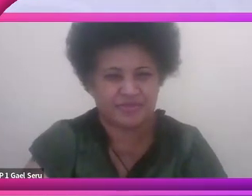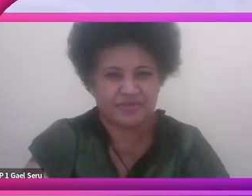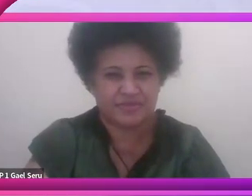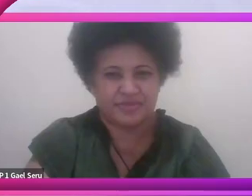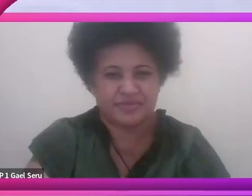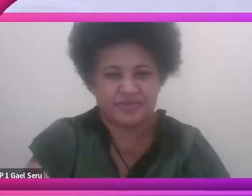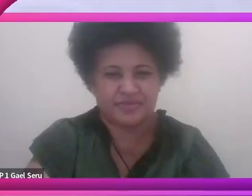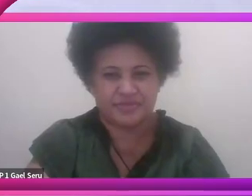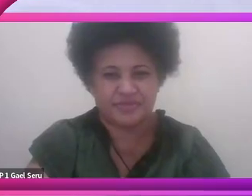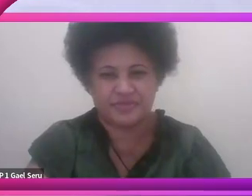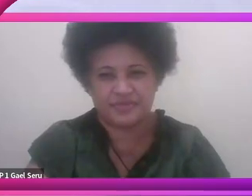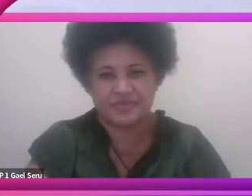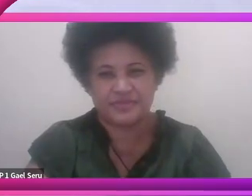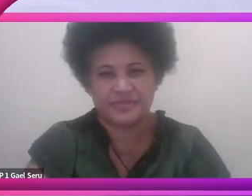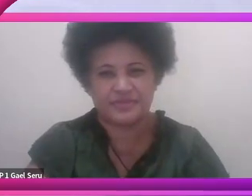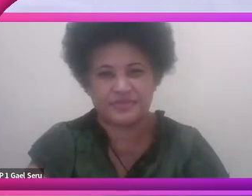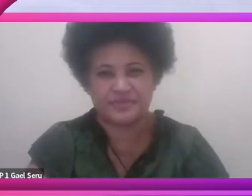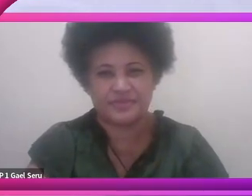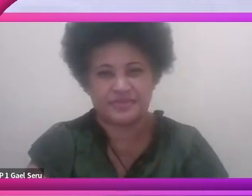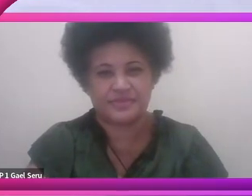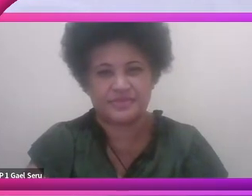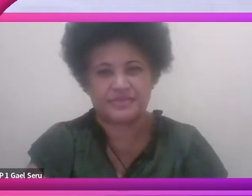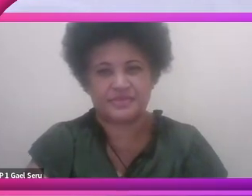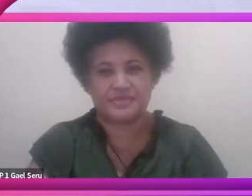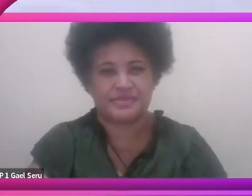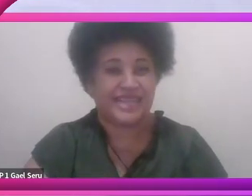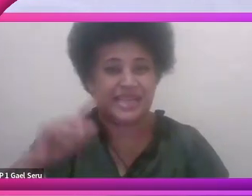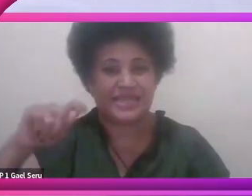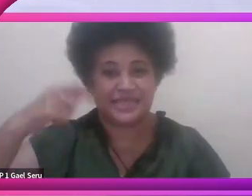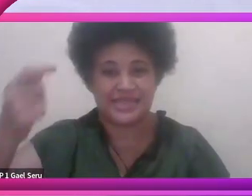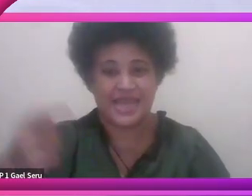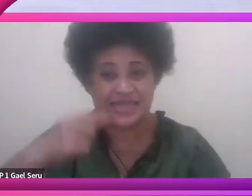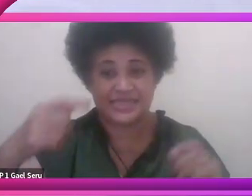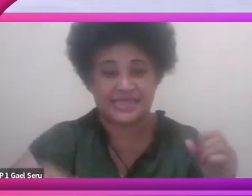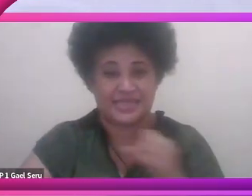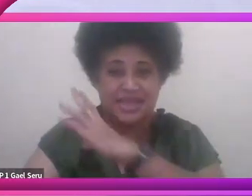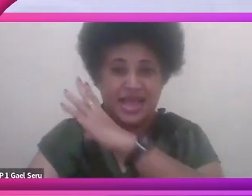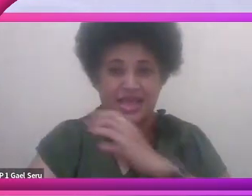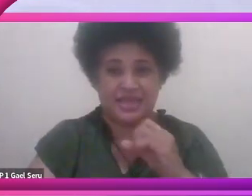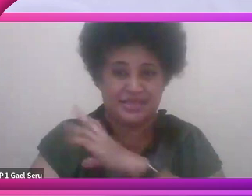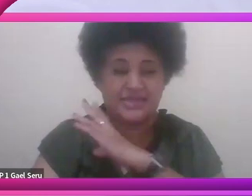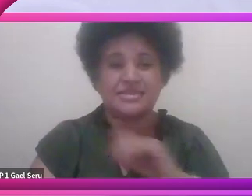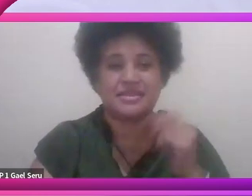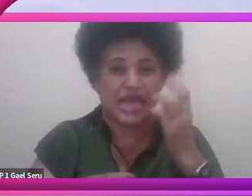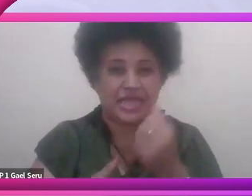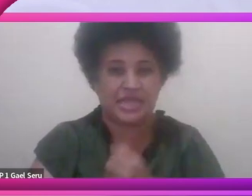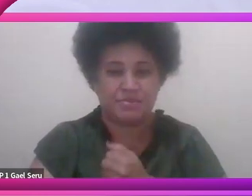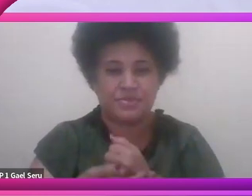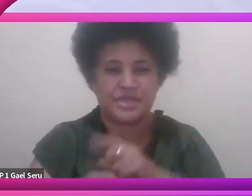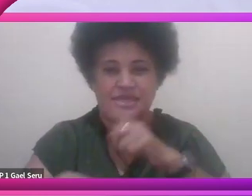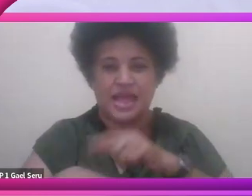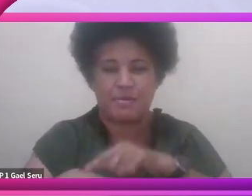right? The next one, I just have a next few slides, and I will keep the time for the discussions.